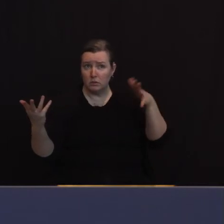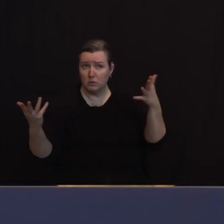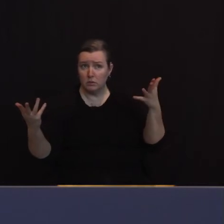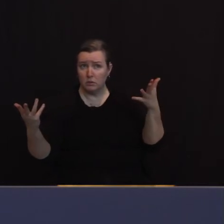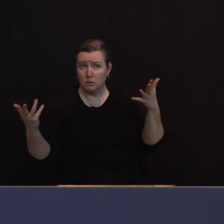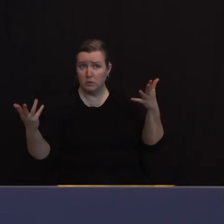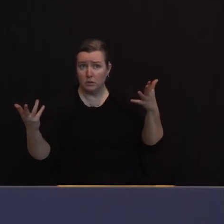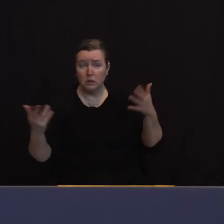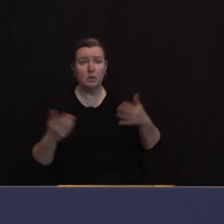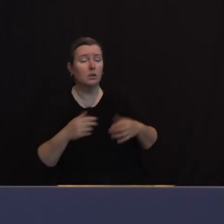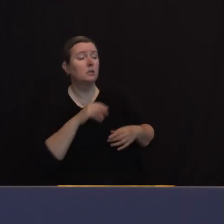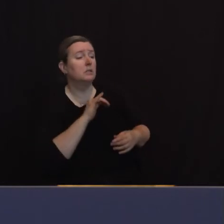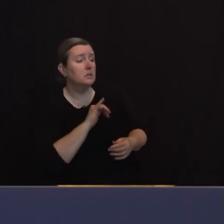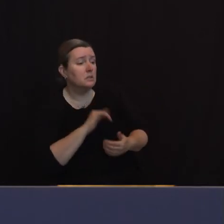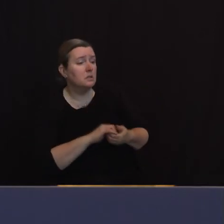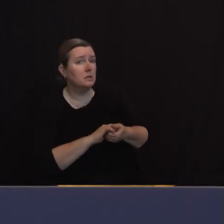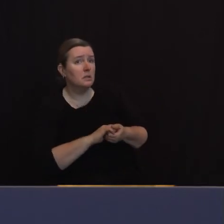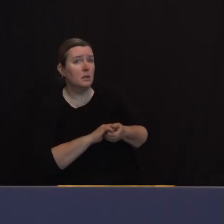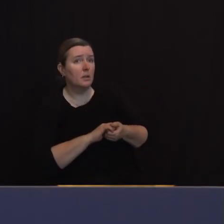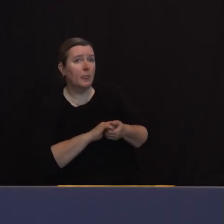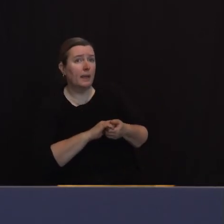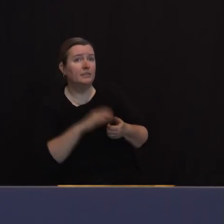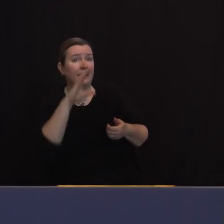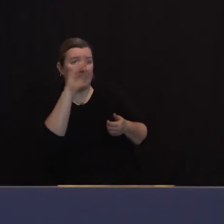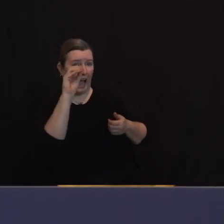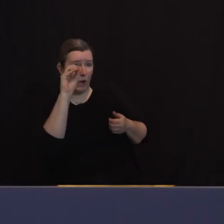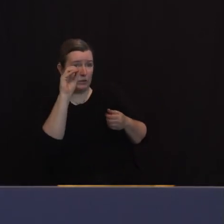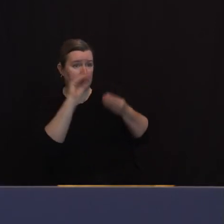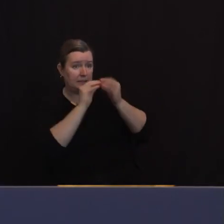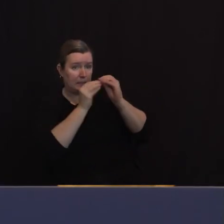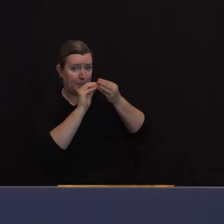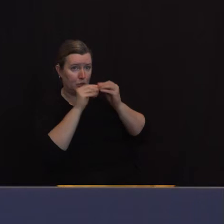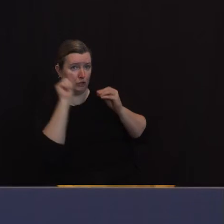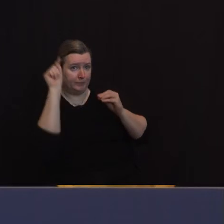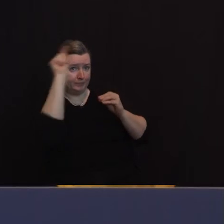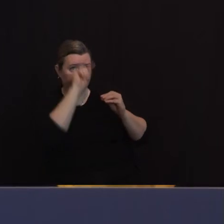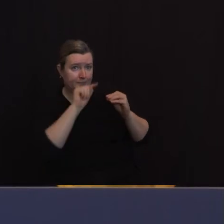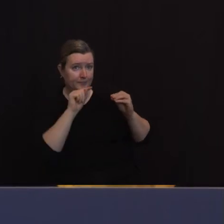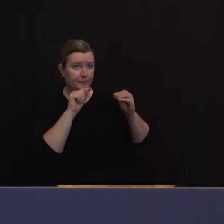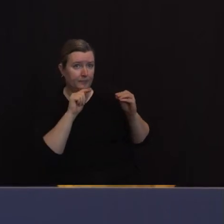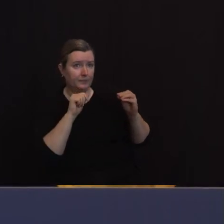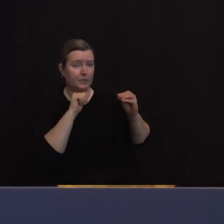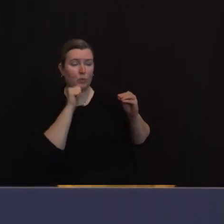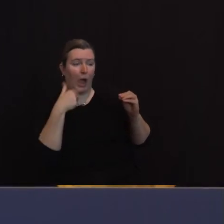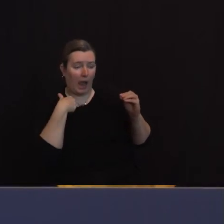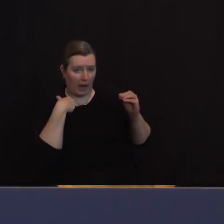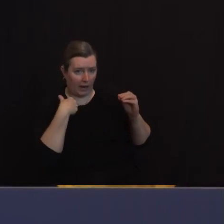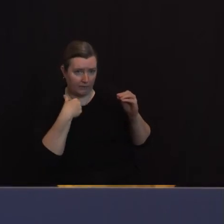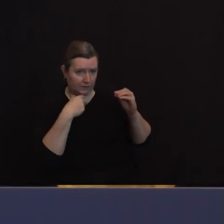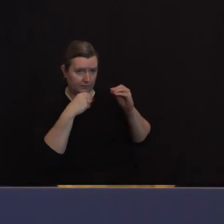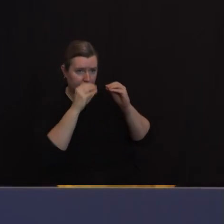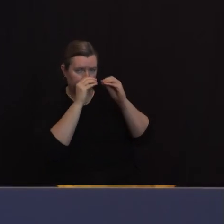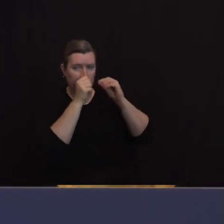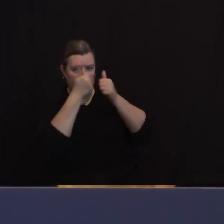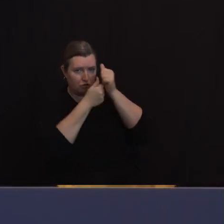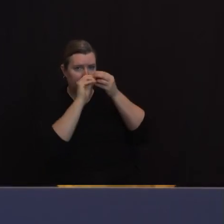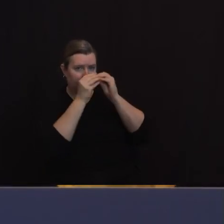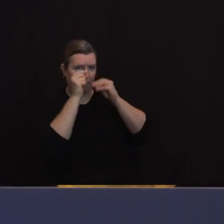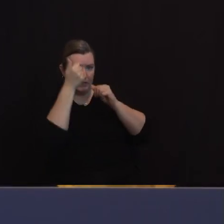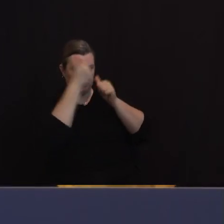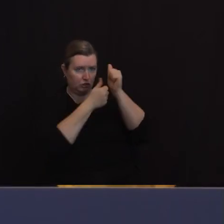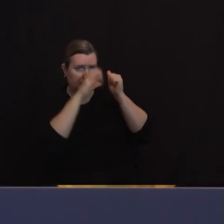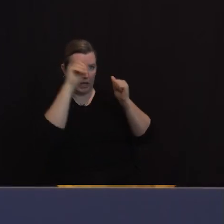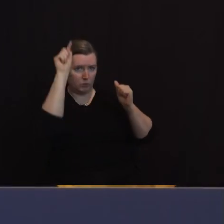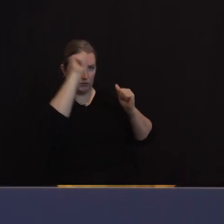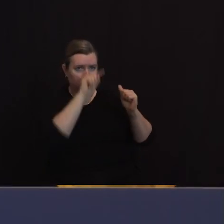I don't have the county numbers with me. I'm not sure I'd sit here and go alphabetically through the counties, but I assume we can get to Colleen afterward. Judy, with the numbers, is that?